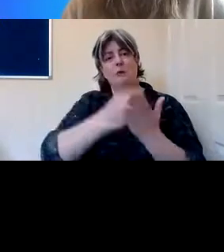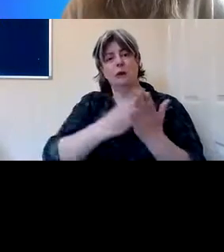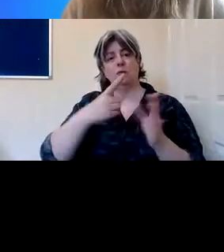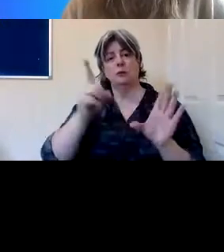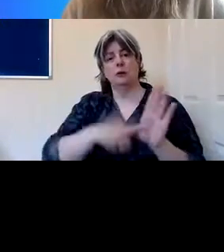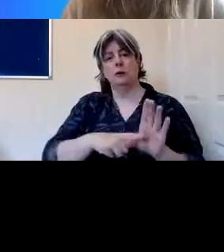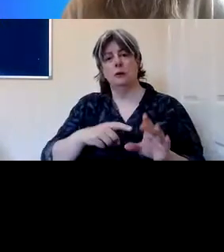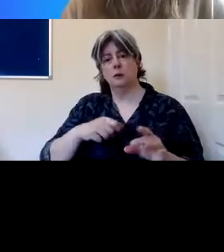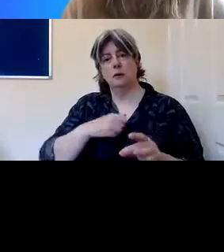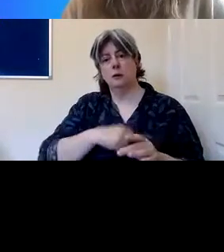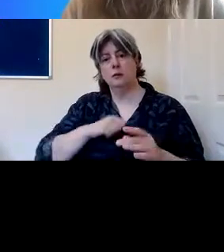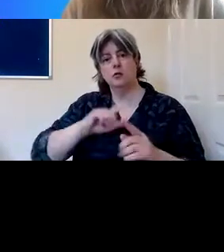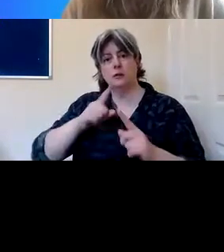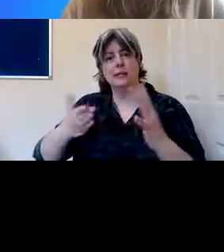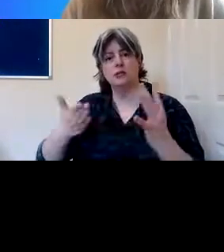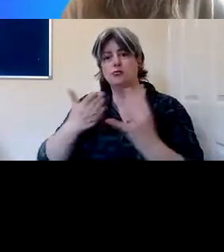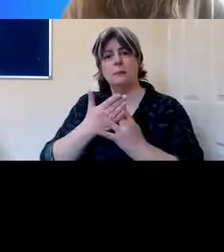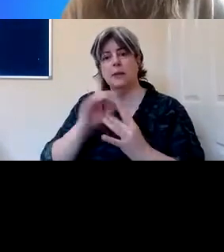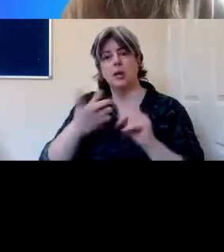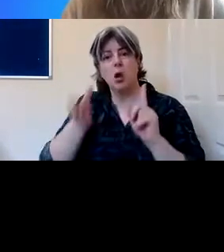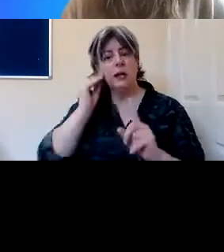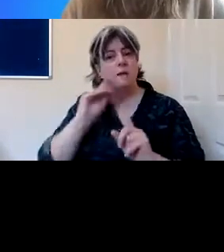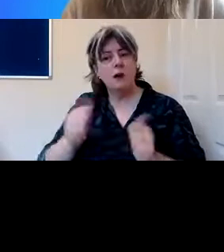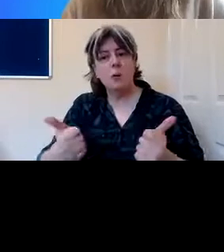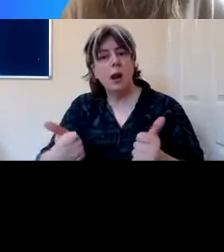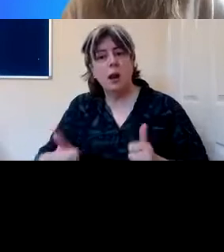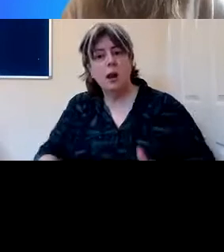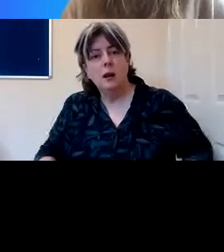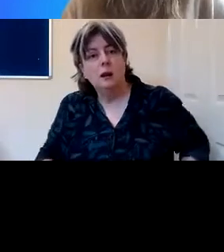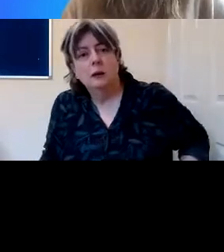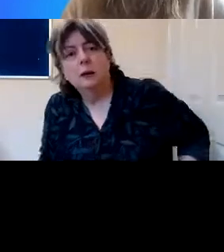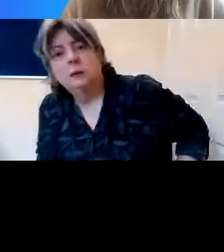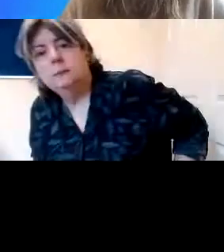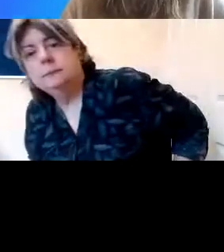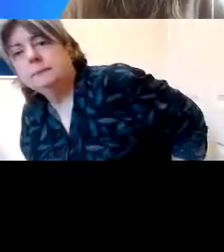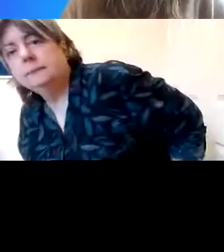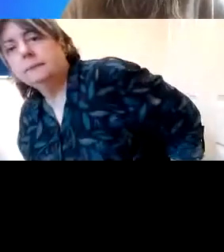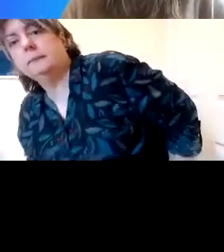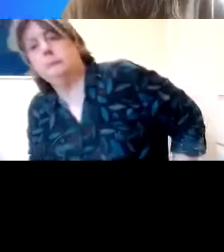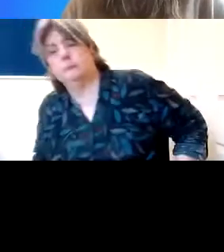to interrupt you, Lee, but I can't hear you very well. Okay.